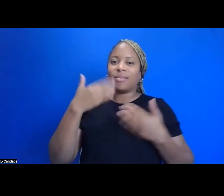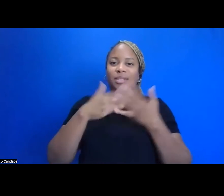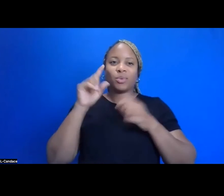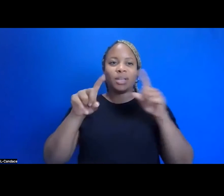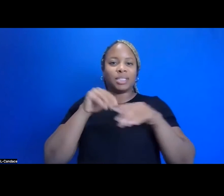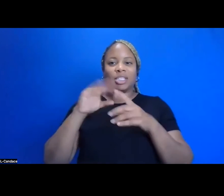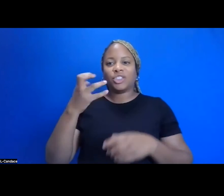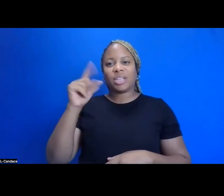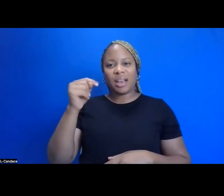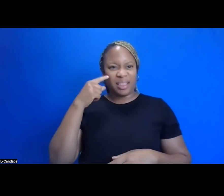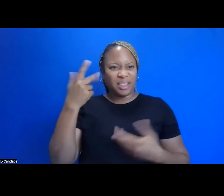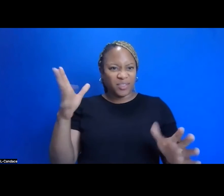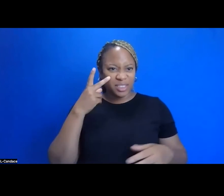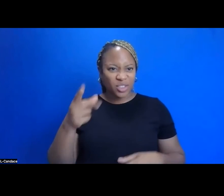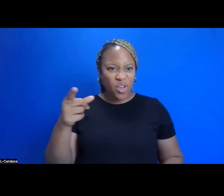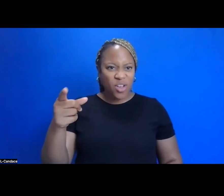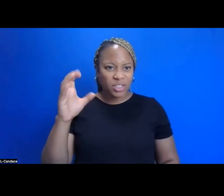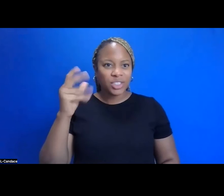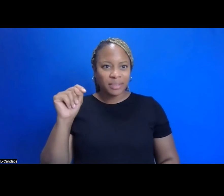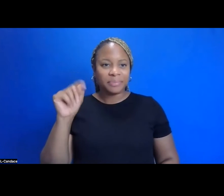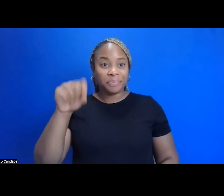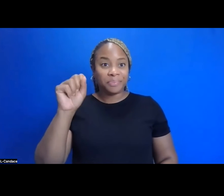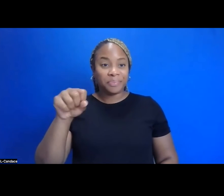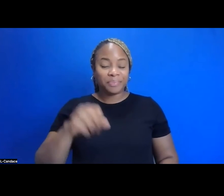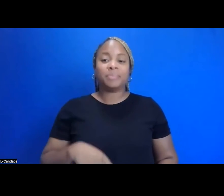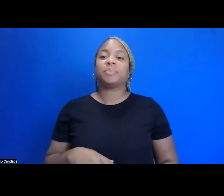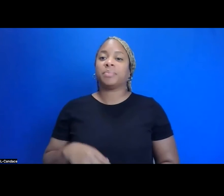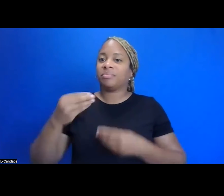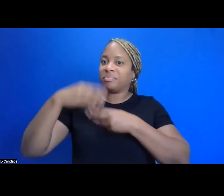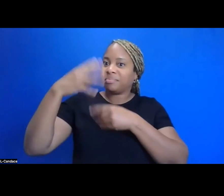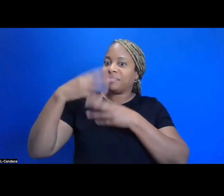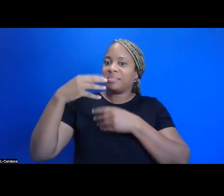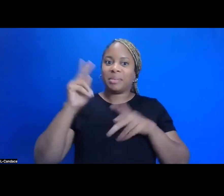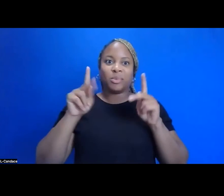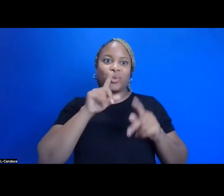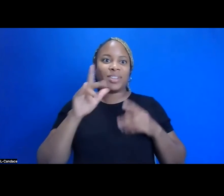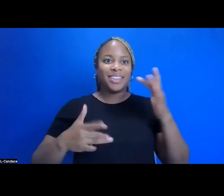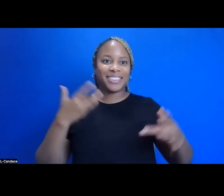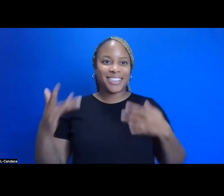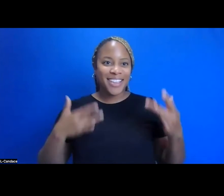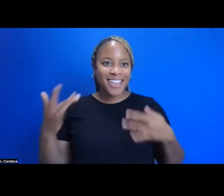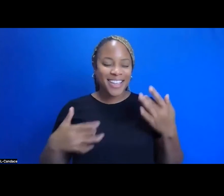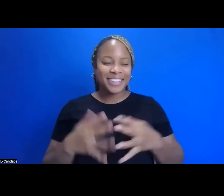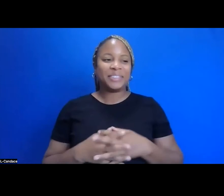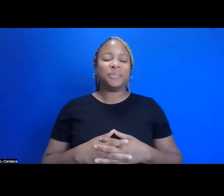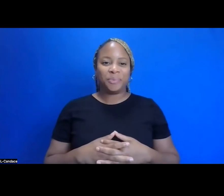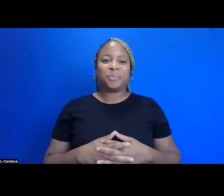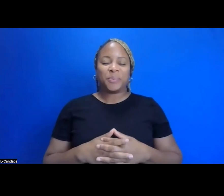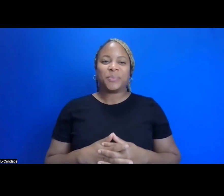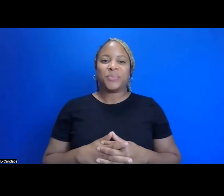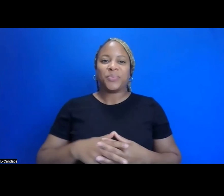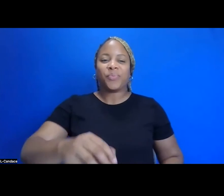chat. I think you're seeing them. Yeah. Starting to come in. People are really excited by this resource.